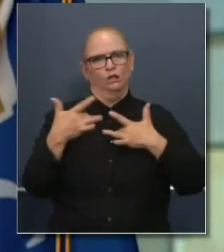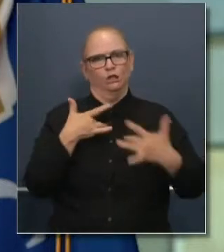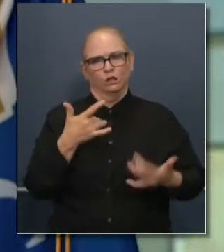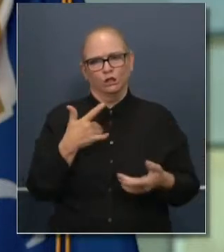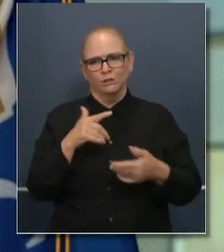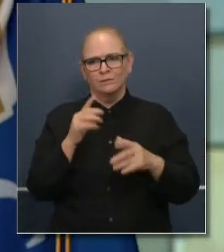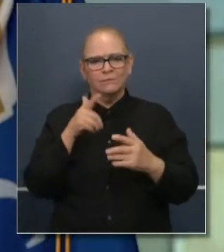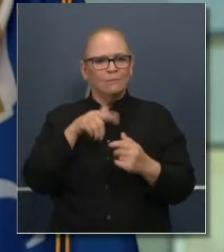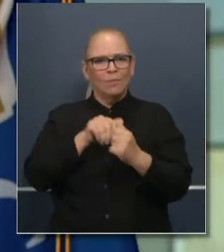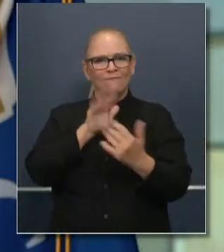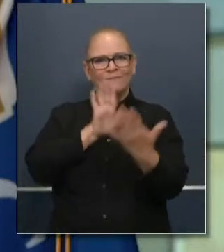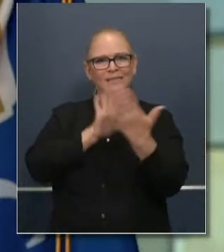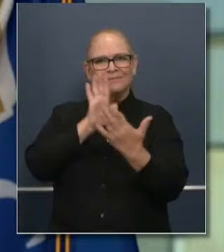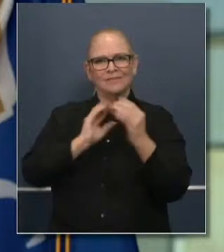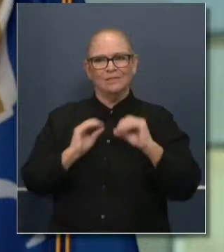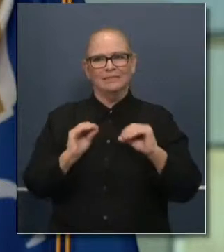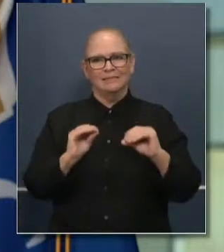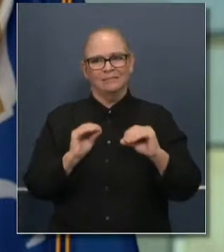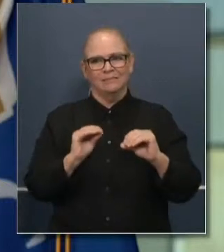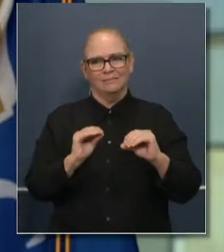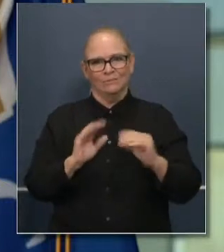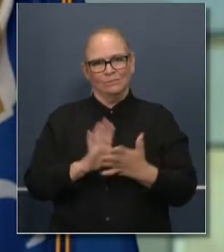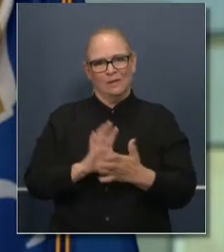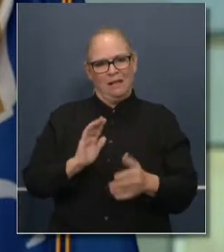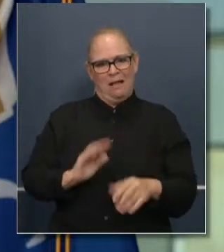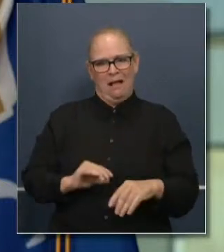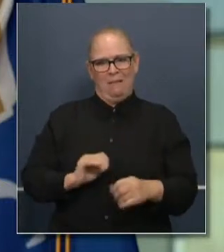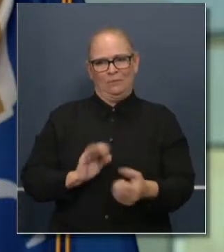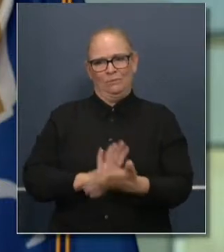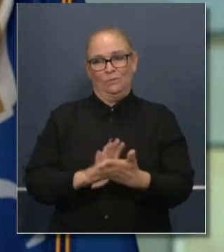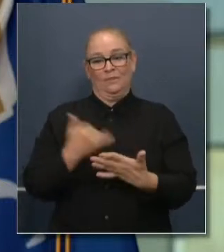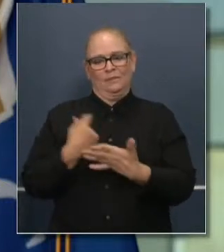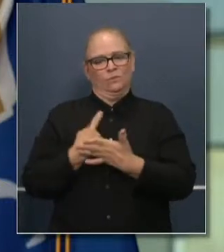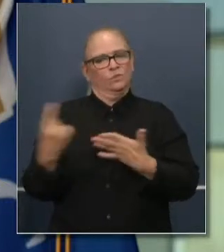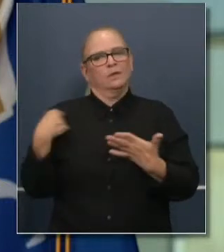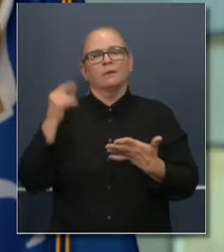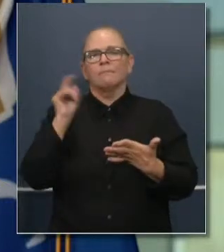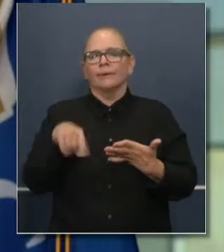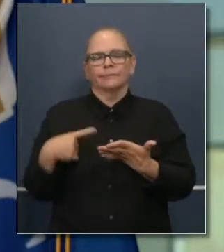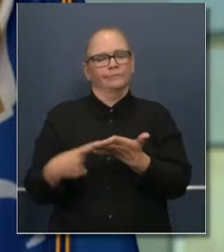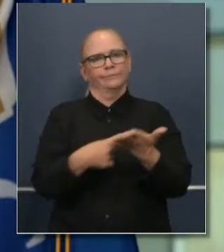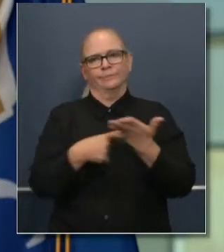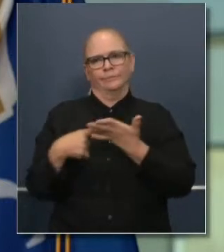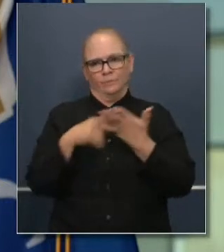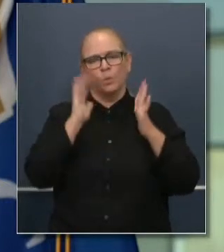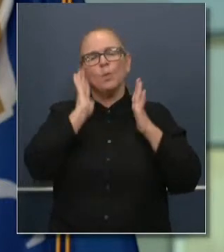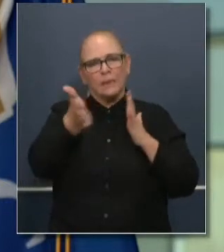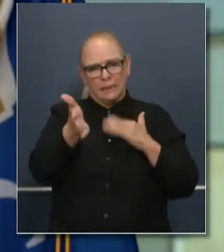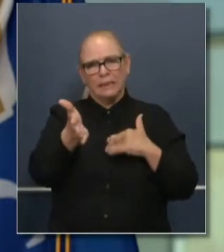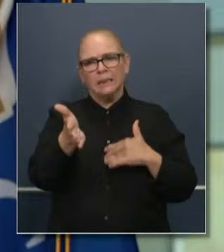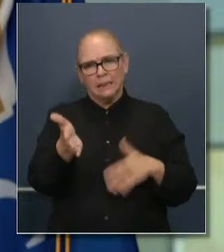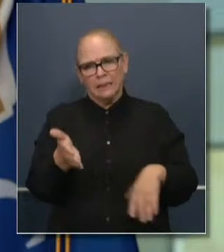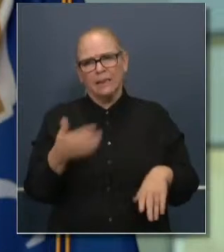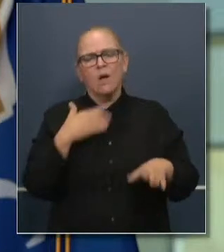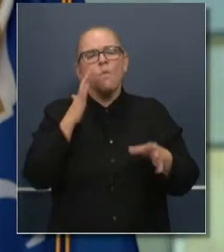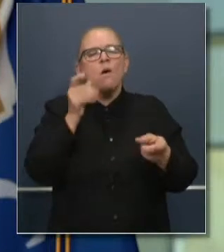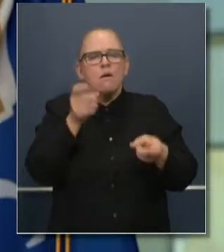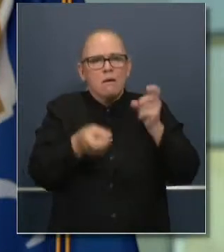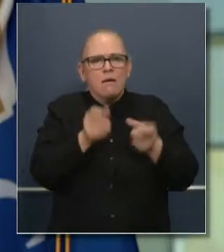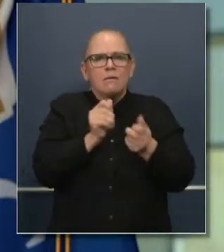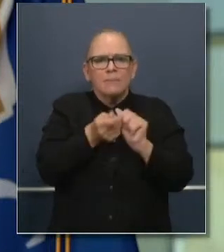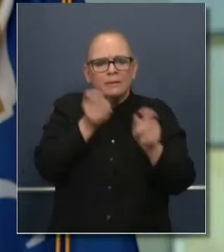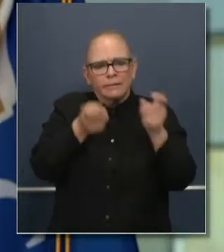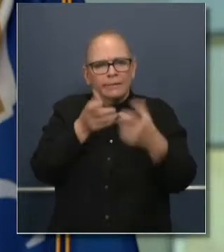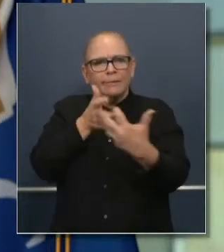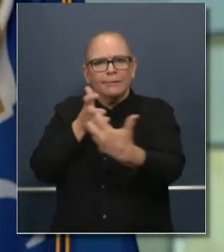collaborative process over the last week in particular. There were some modifications that were made last week based upon the impact, rather the